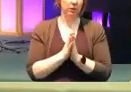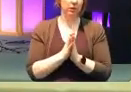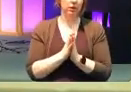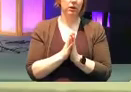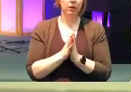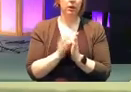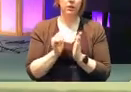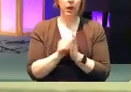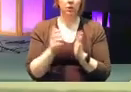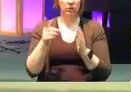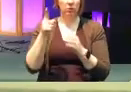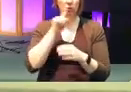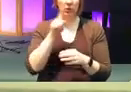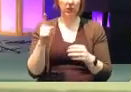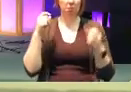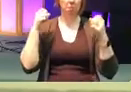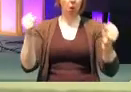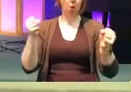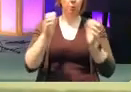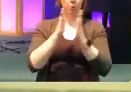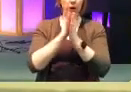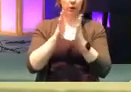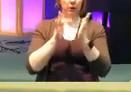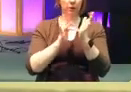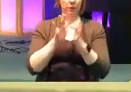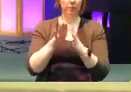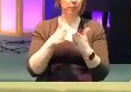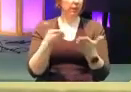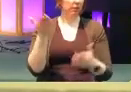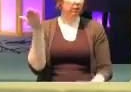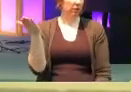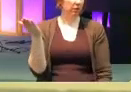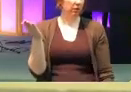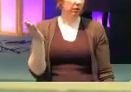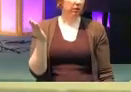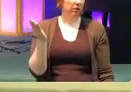That was a bold prayer that they prayed in Acts chapter 4.